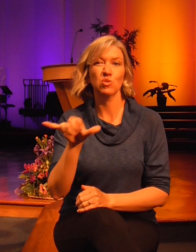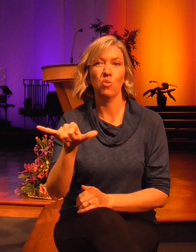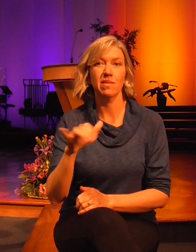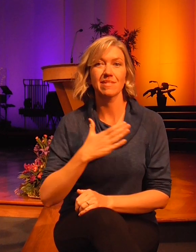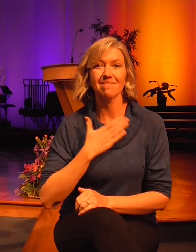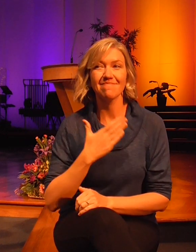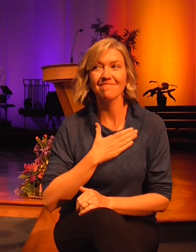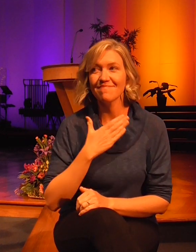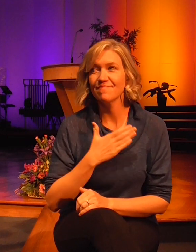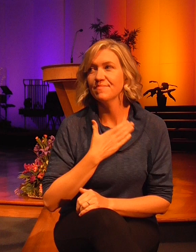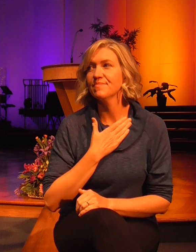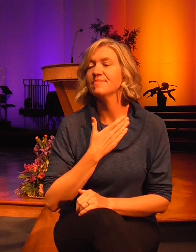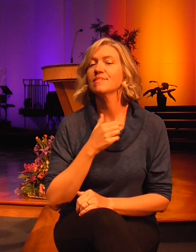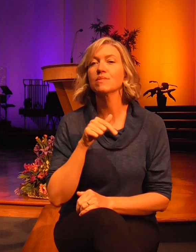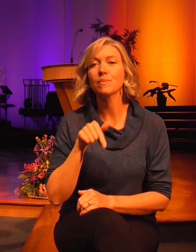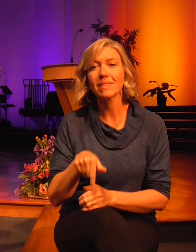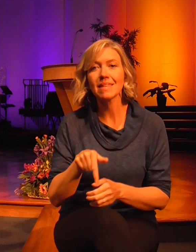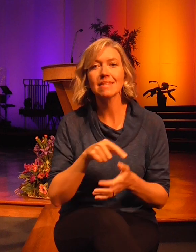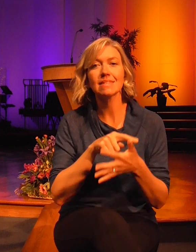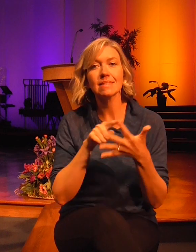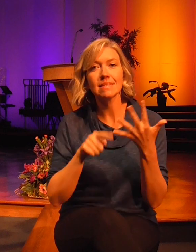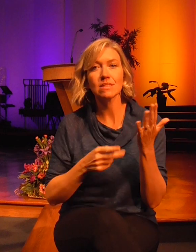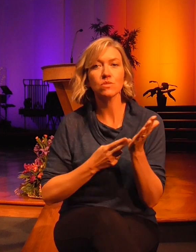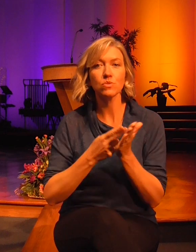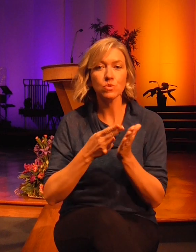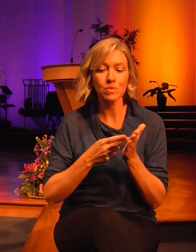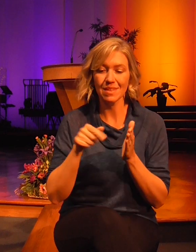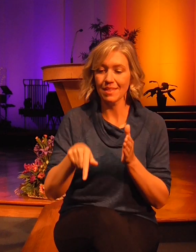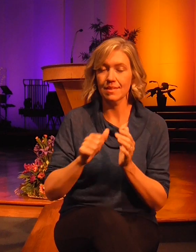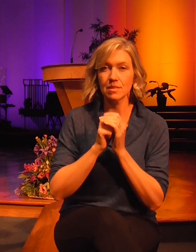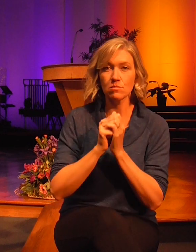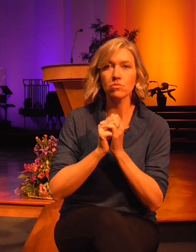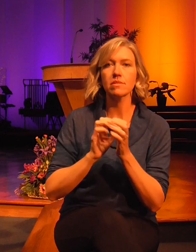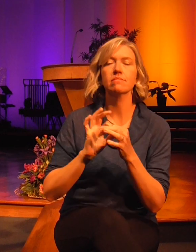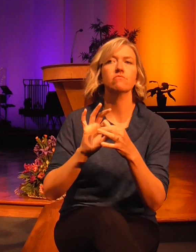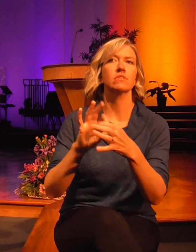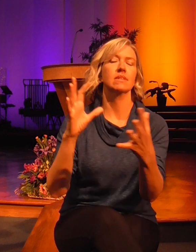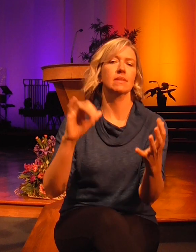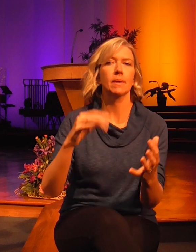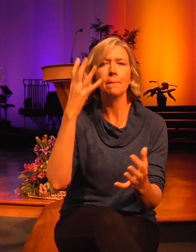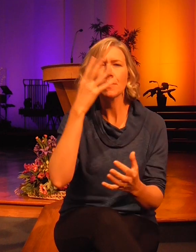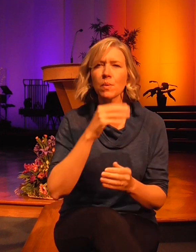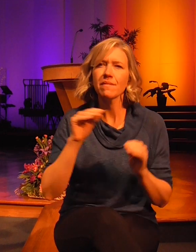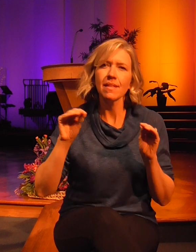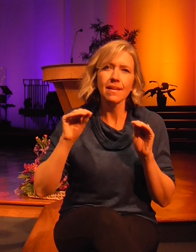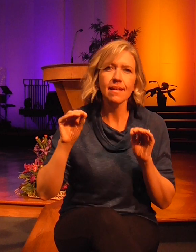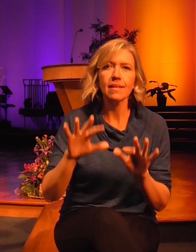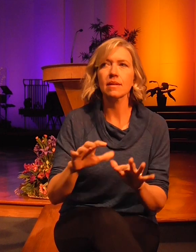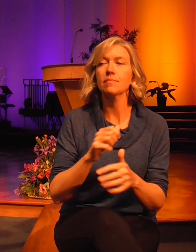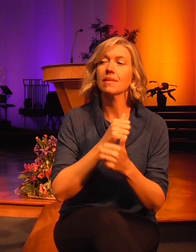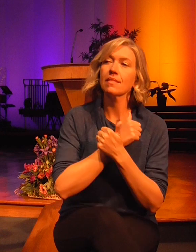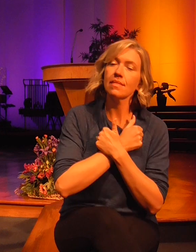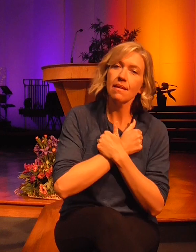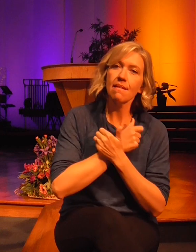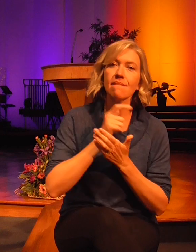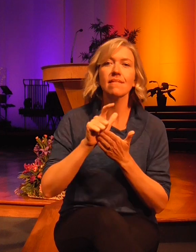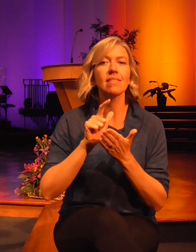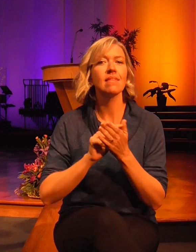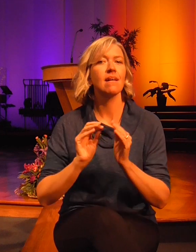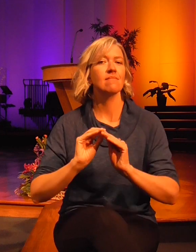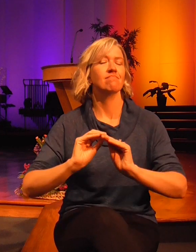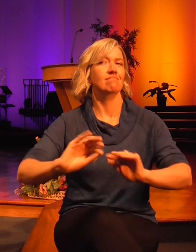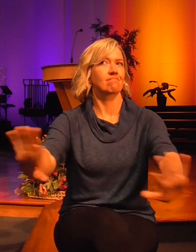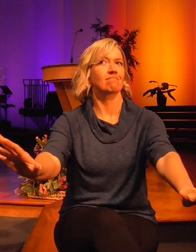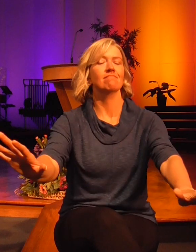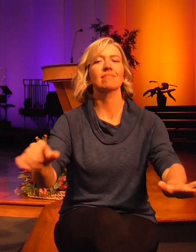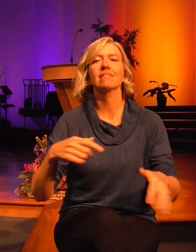so I just release these truths and this prayer into that beautiful alchemy of love and law, absolutely